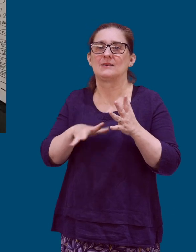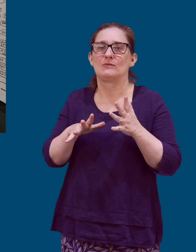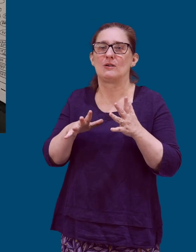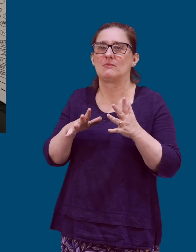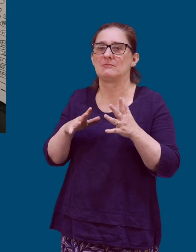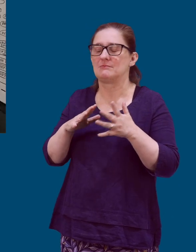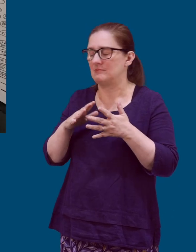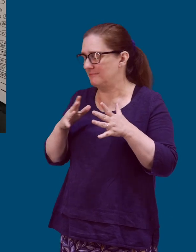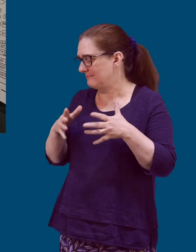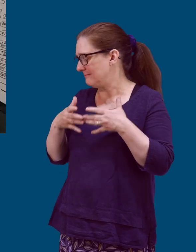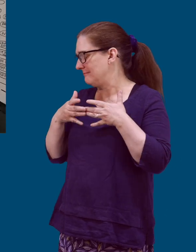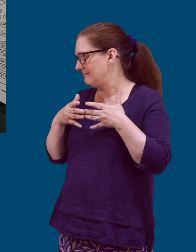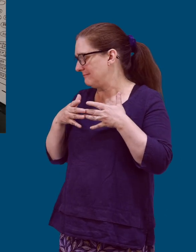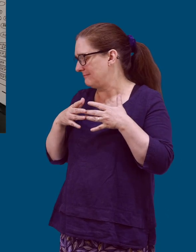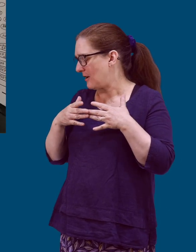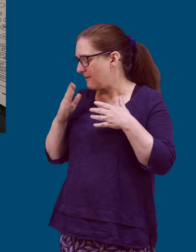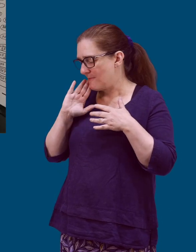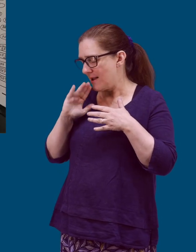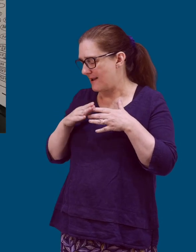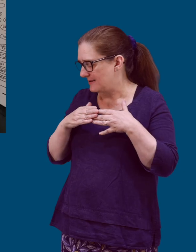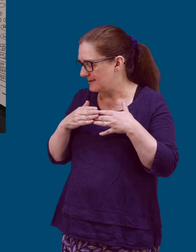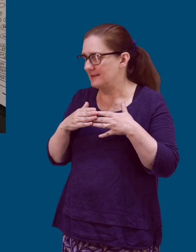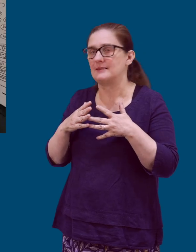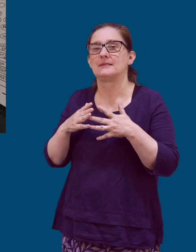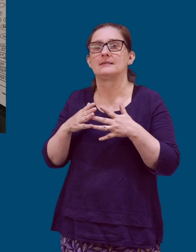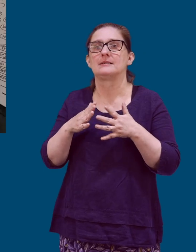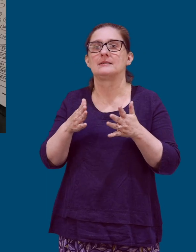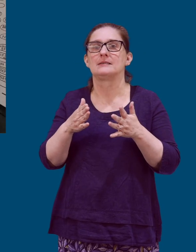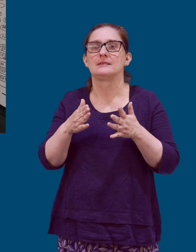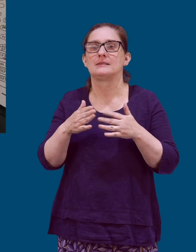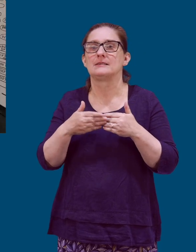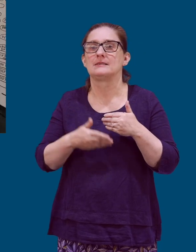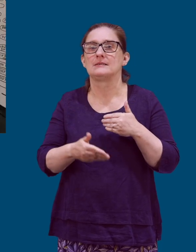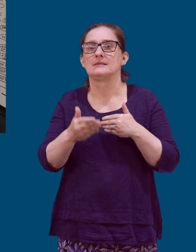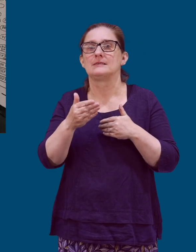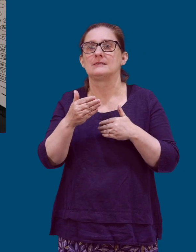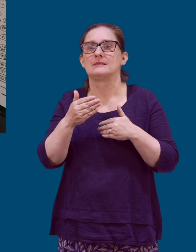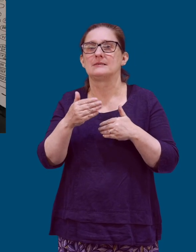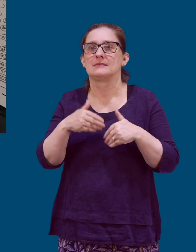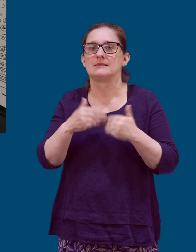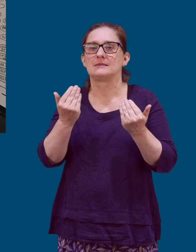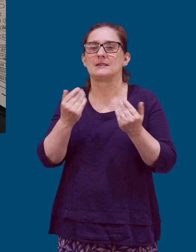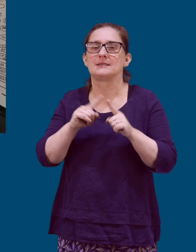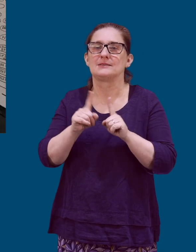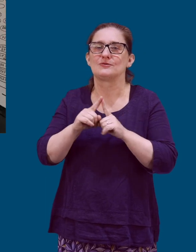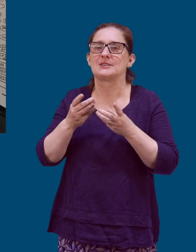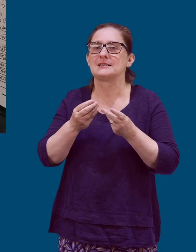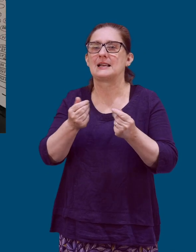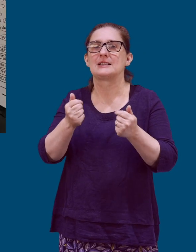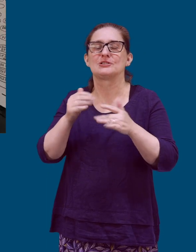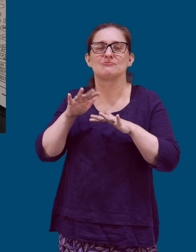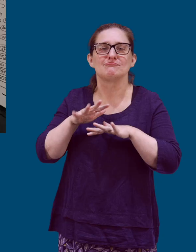restrictions. Mundane days, sparked, jolted into textures and spectrums, shouts of